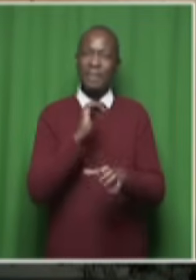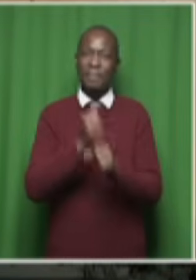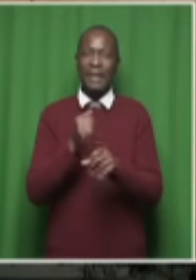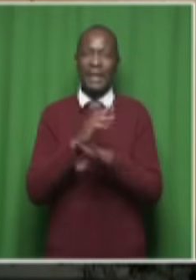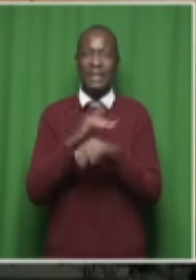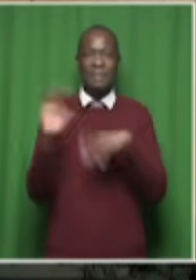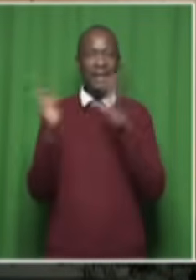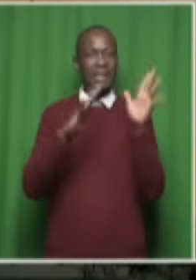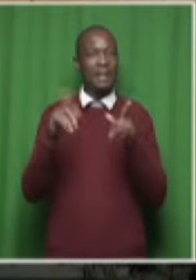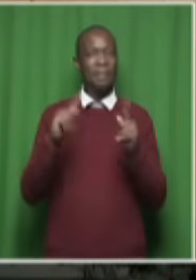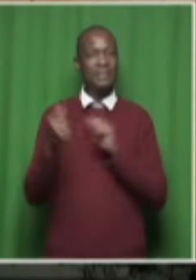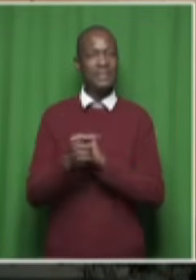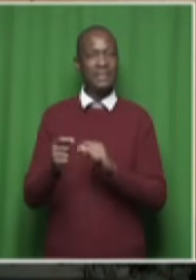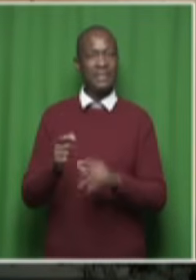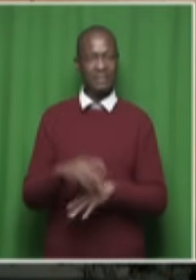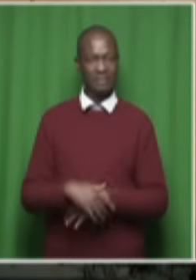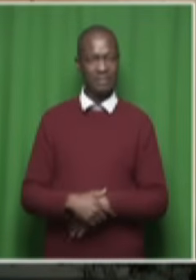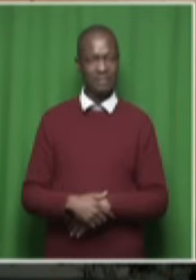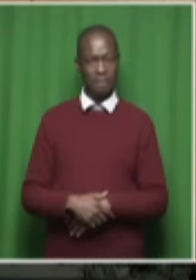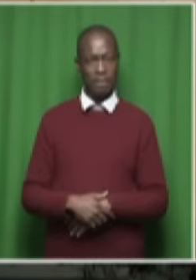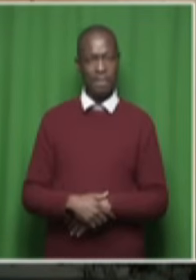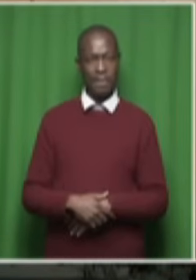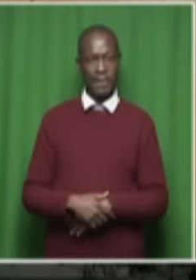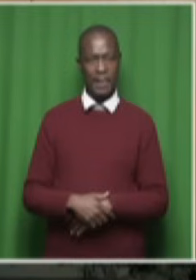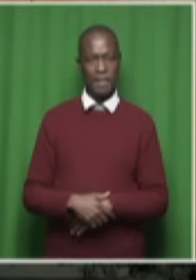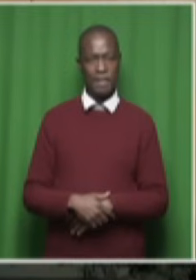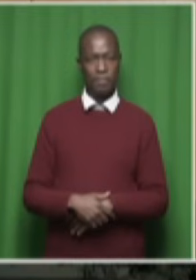the climate change that we're living through?